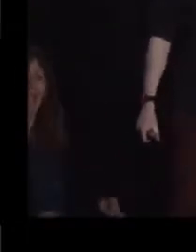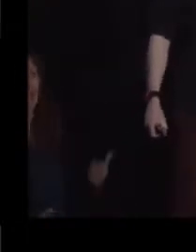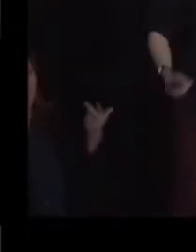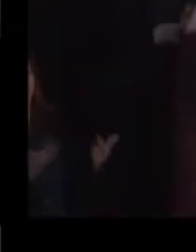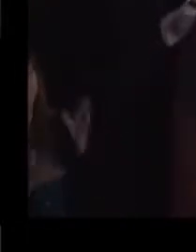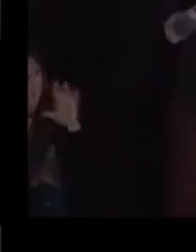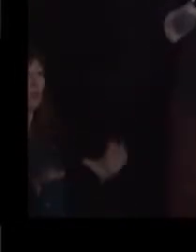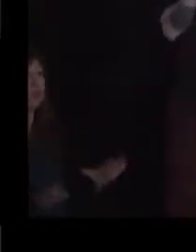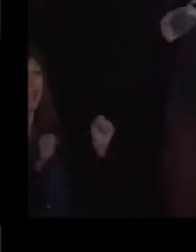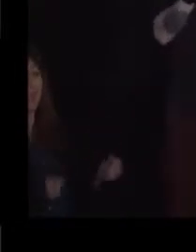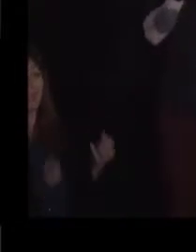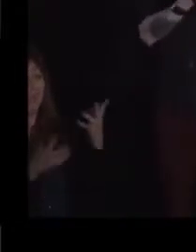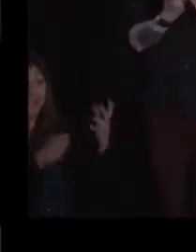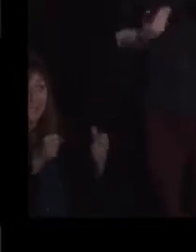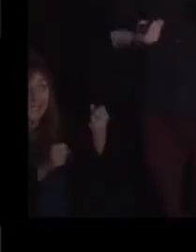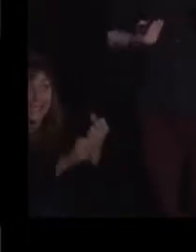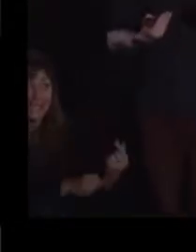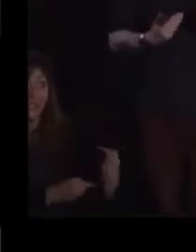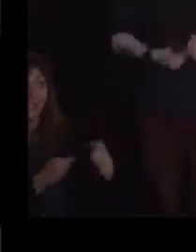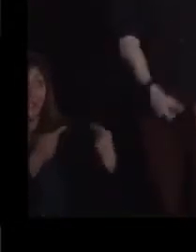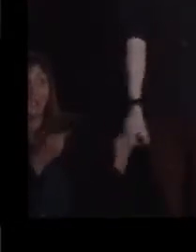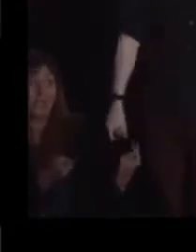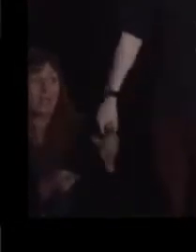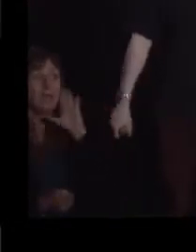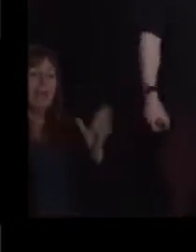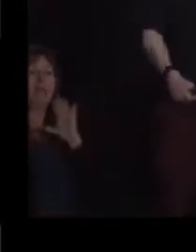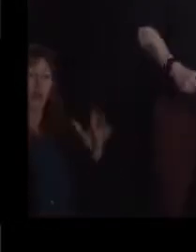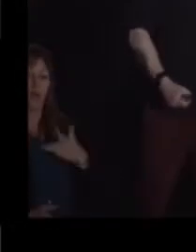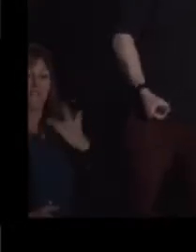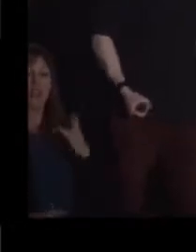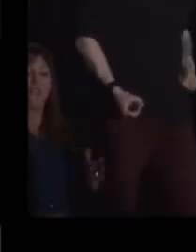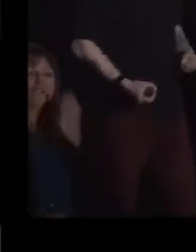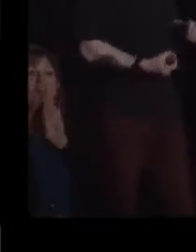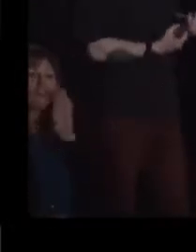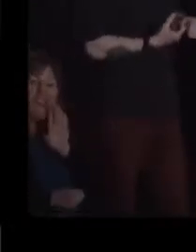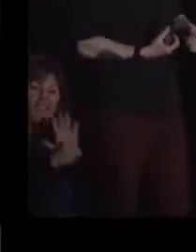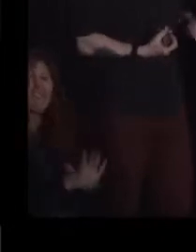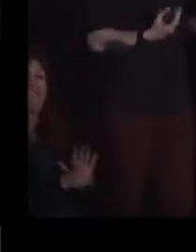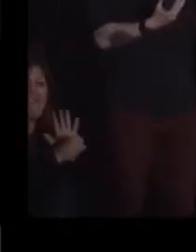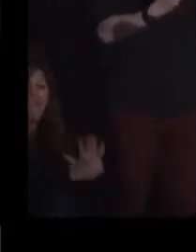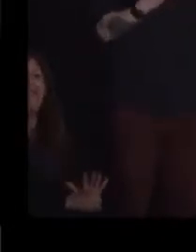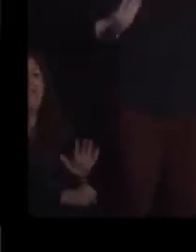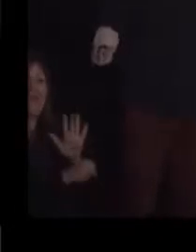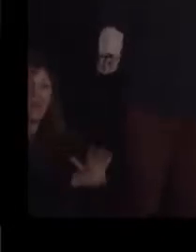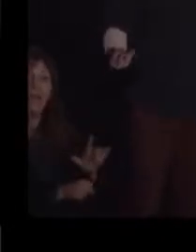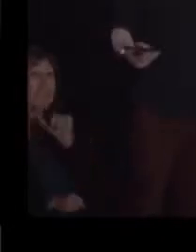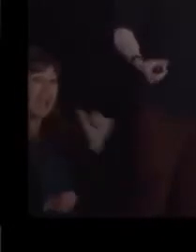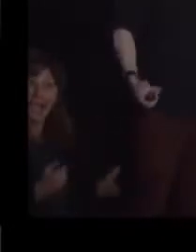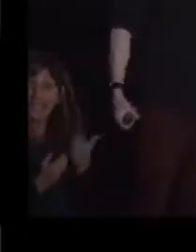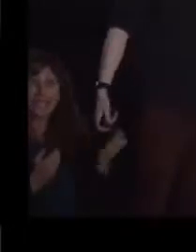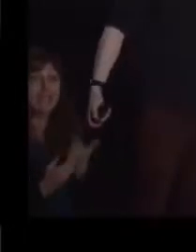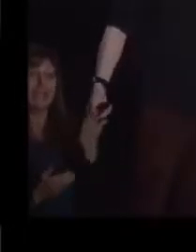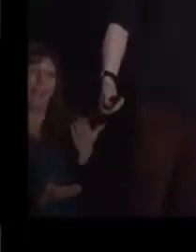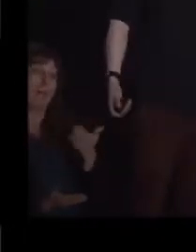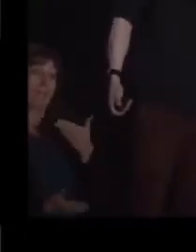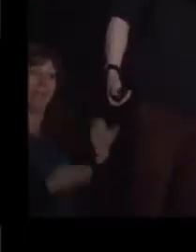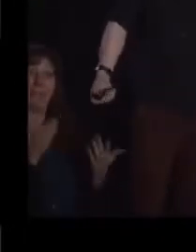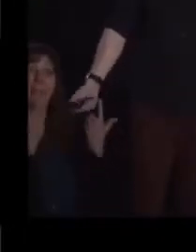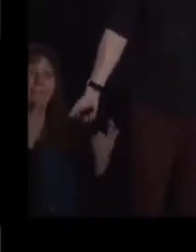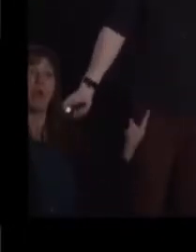take years. You might just keep butting up against it, and it's frustrating, and it's, again, it's not easy,